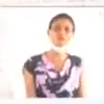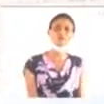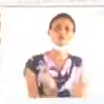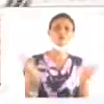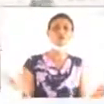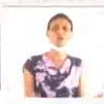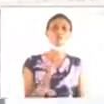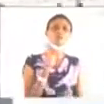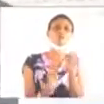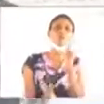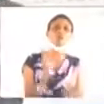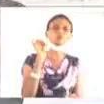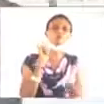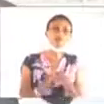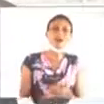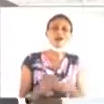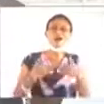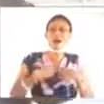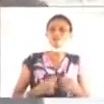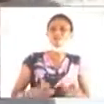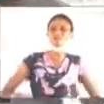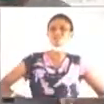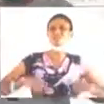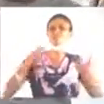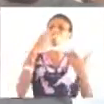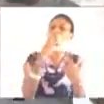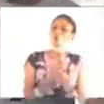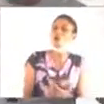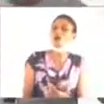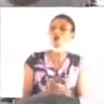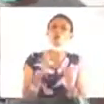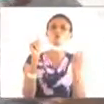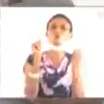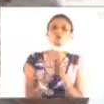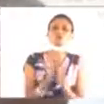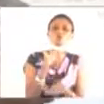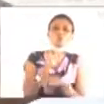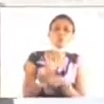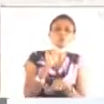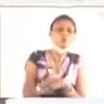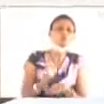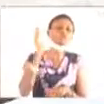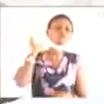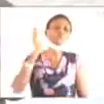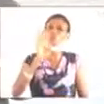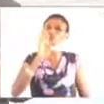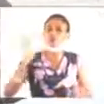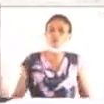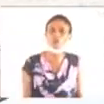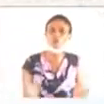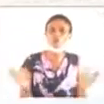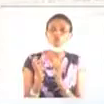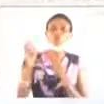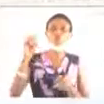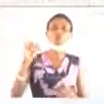Life coping skills, skills that will take you, even when you don't have government paid job, no salary, you